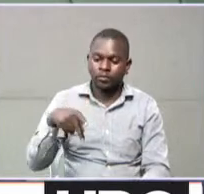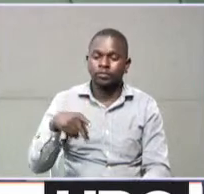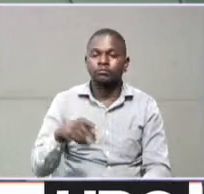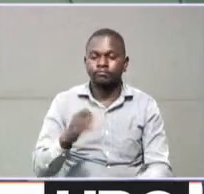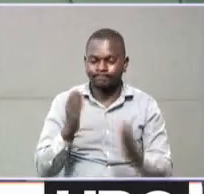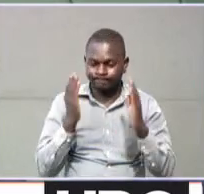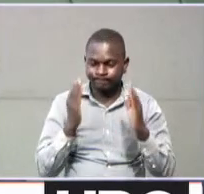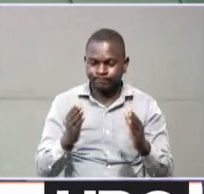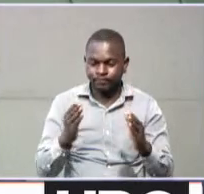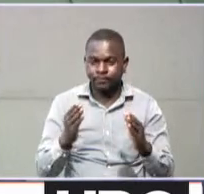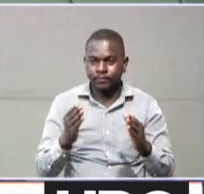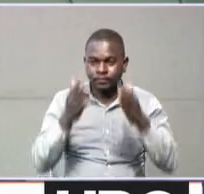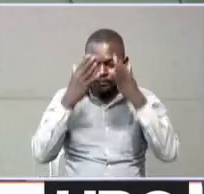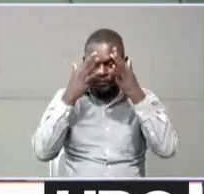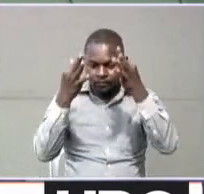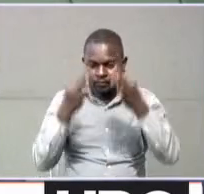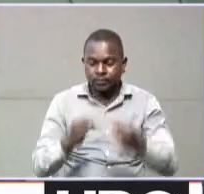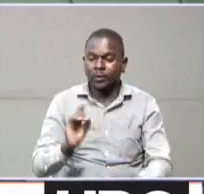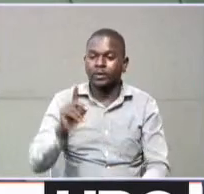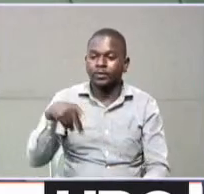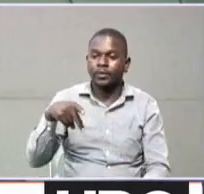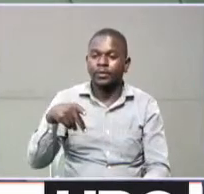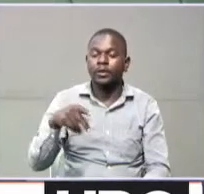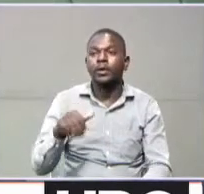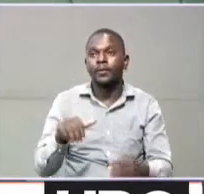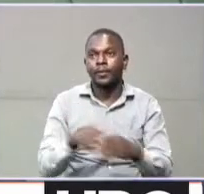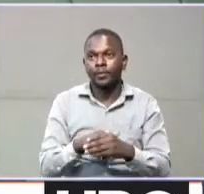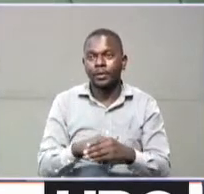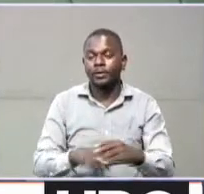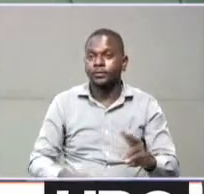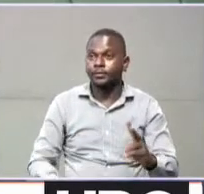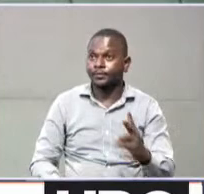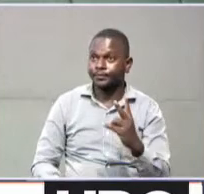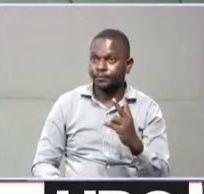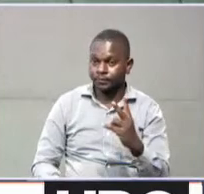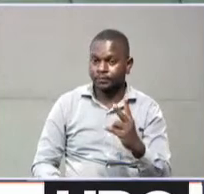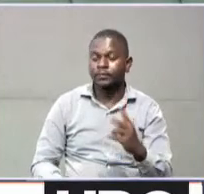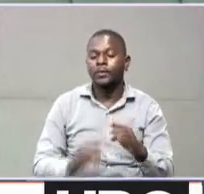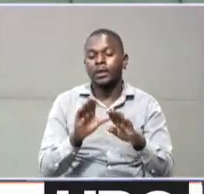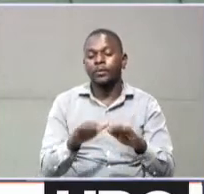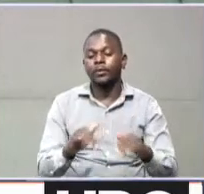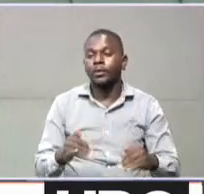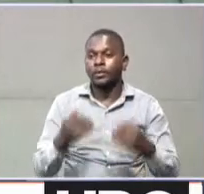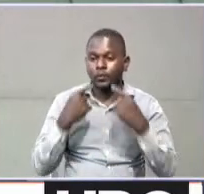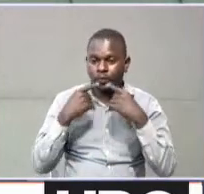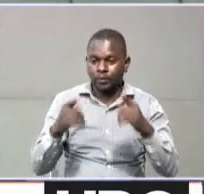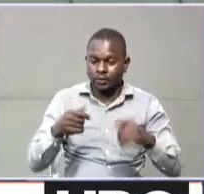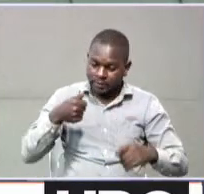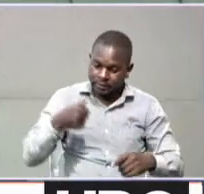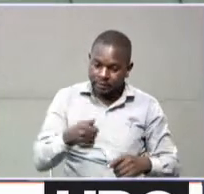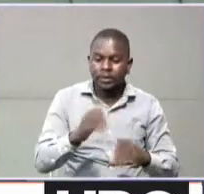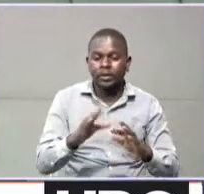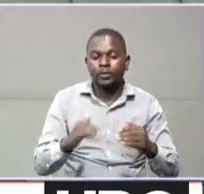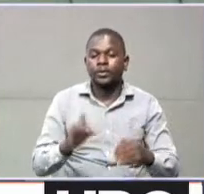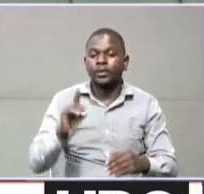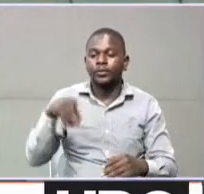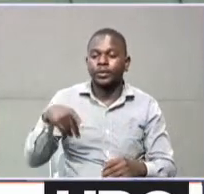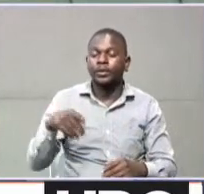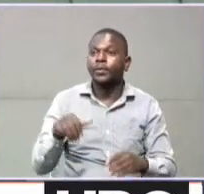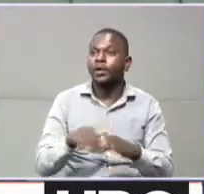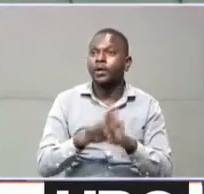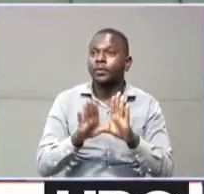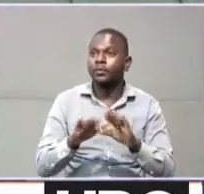stand on the dp members two that parliament pronounces itself on whether dpmp's